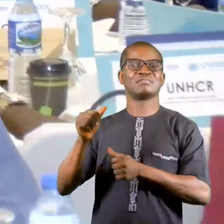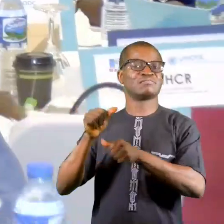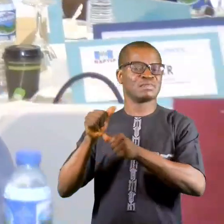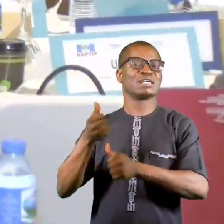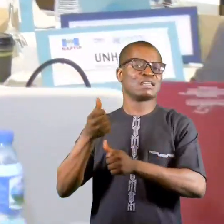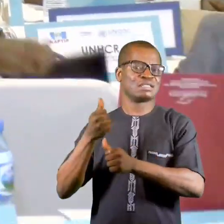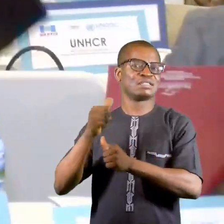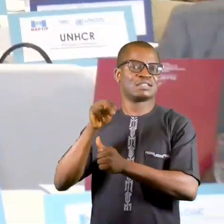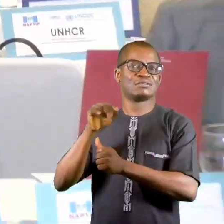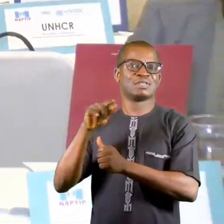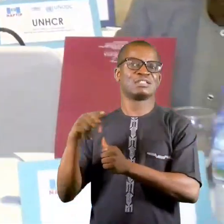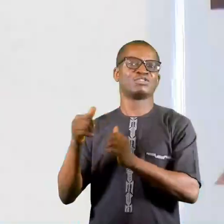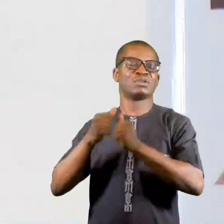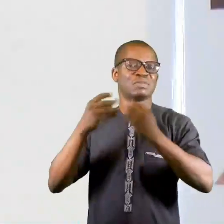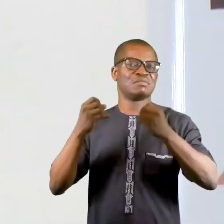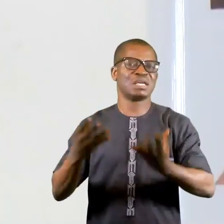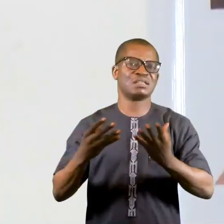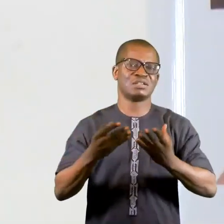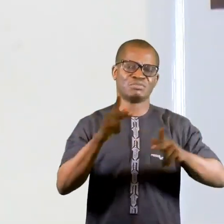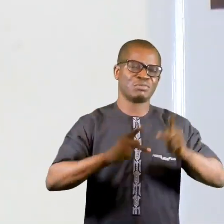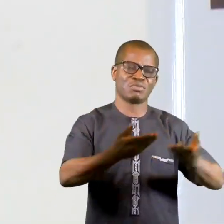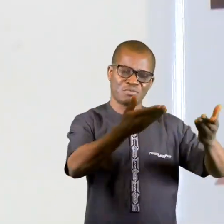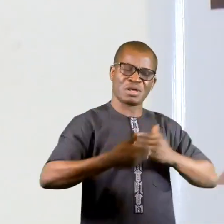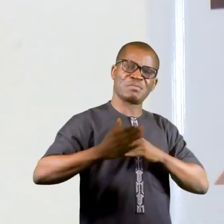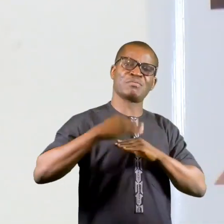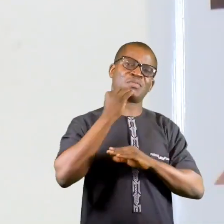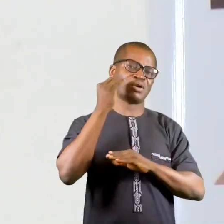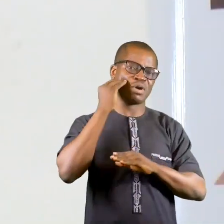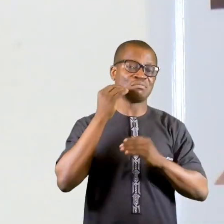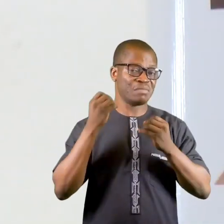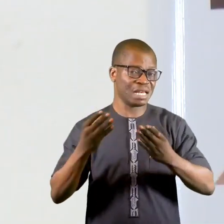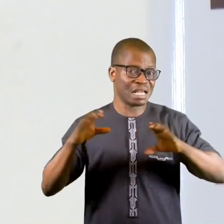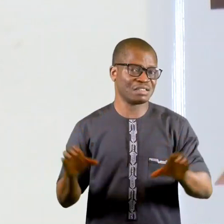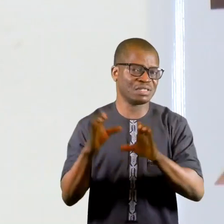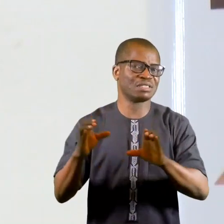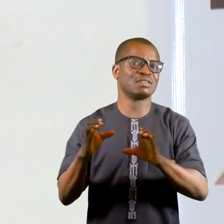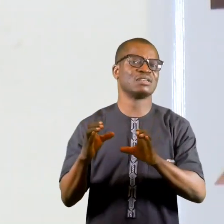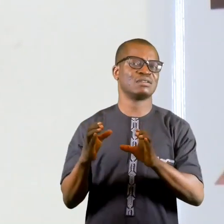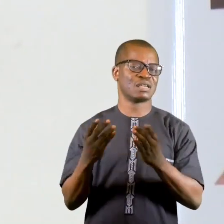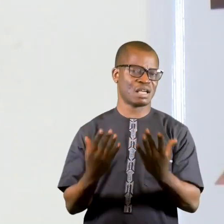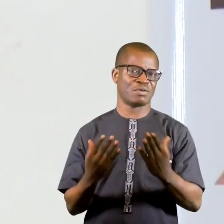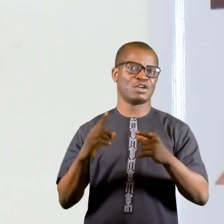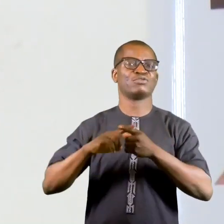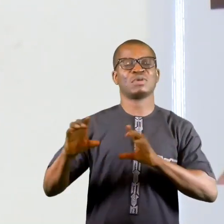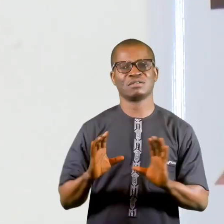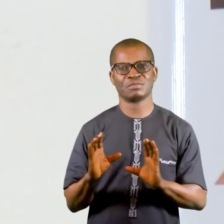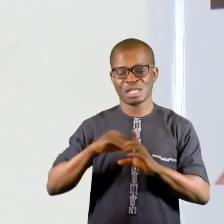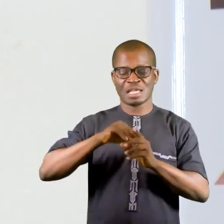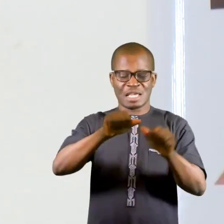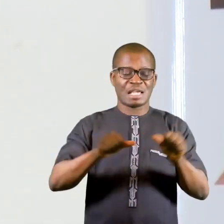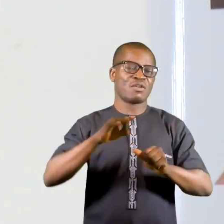NAPTIP with 31 rescues and repatriations. There are many more pending repatriations to be conducted. In terms